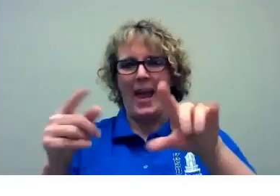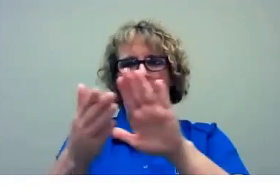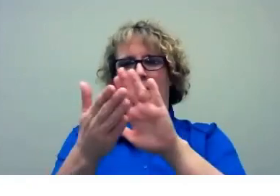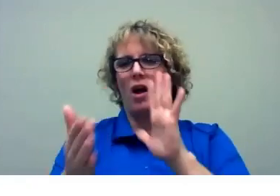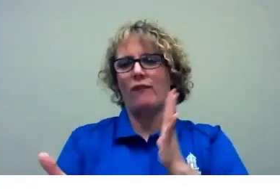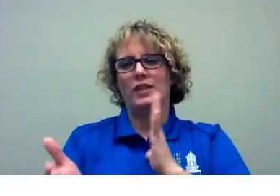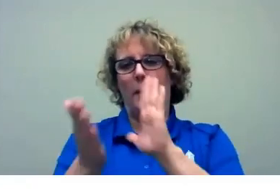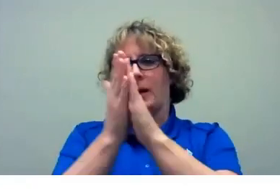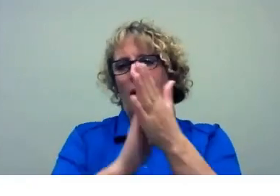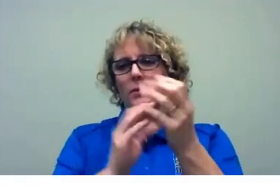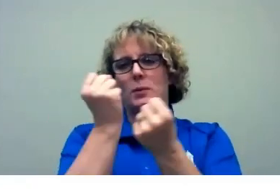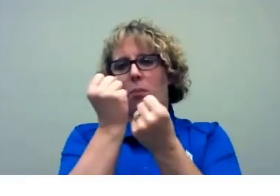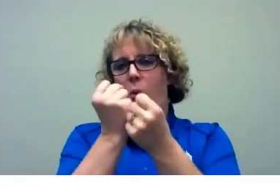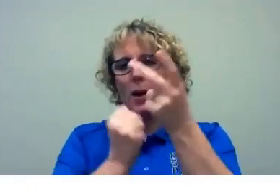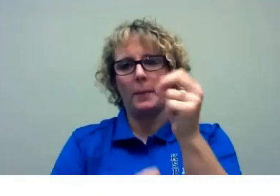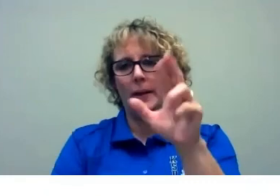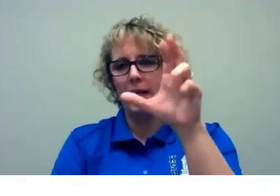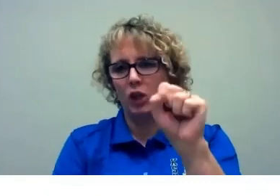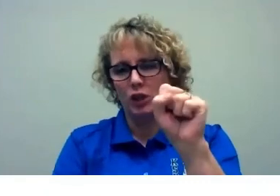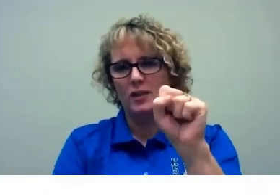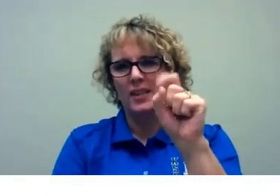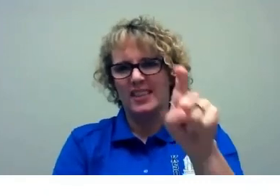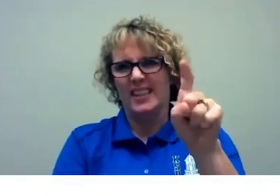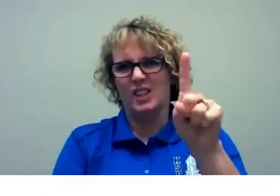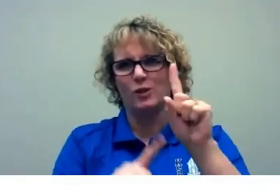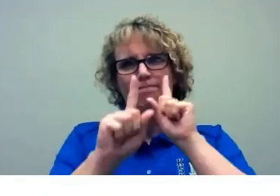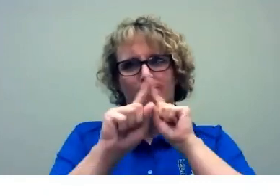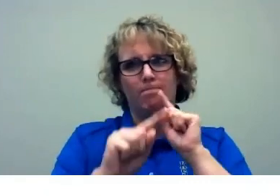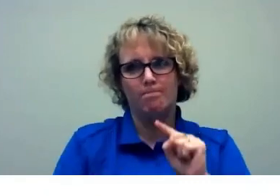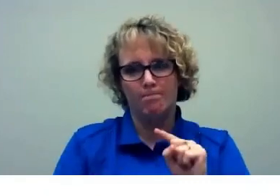5-minute survey, maybe 7 minutes of your time.